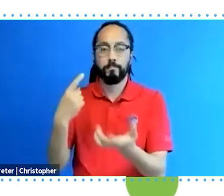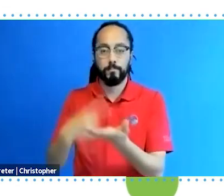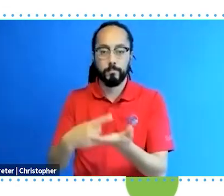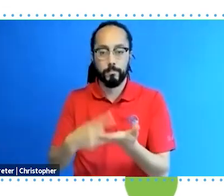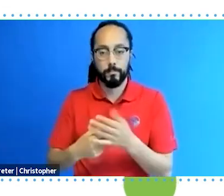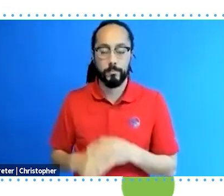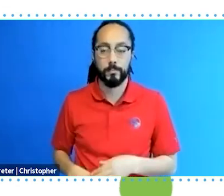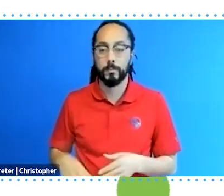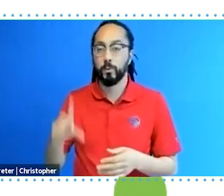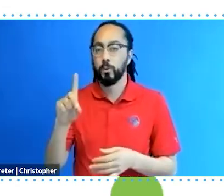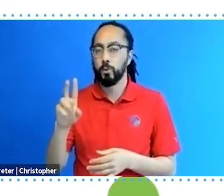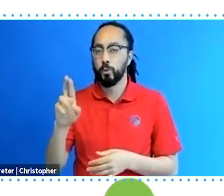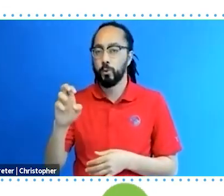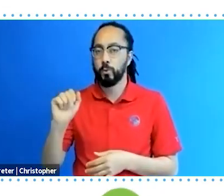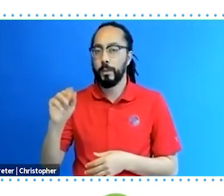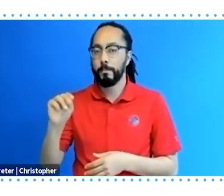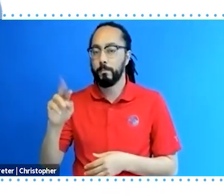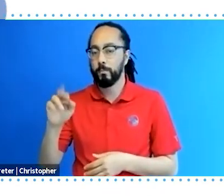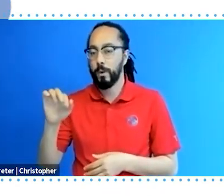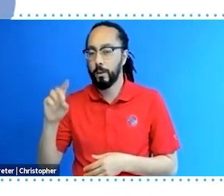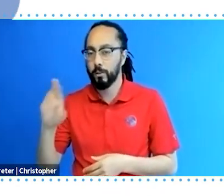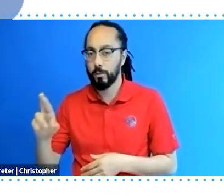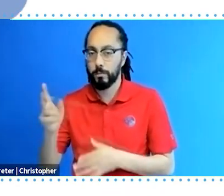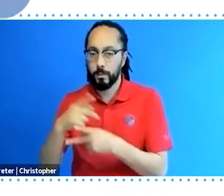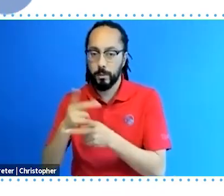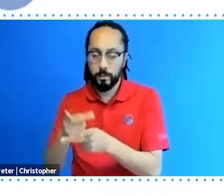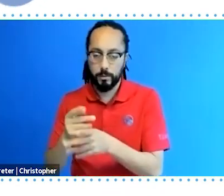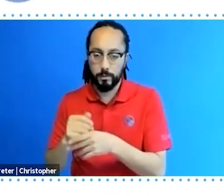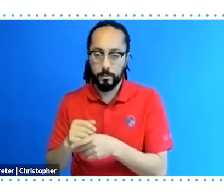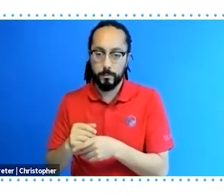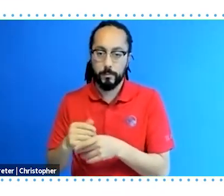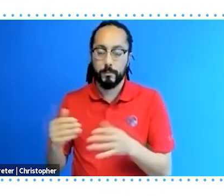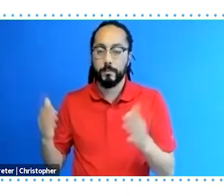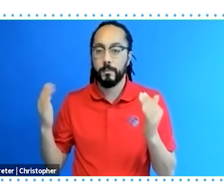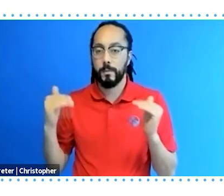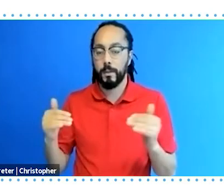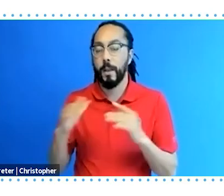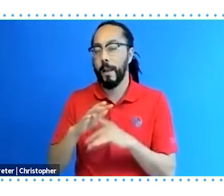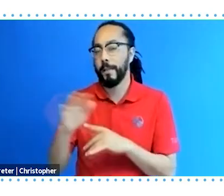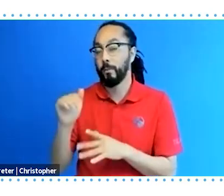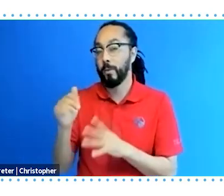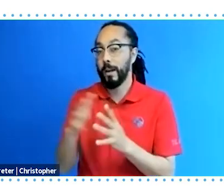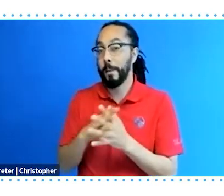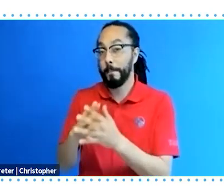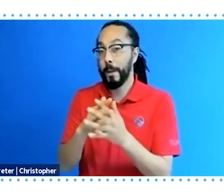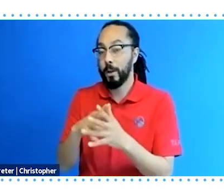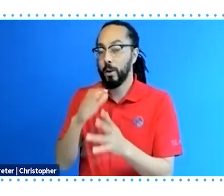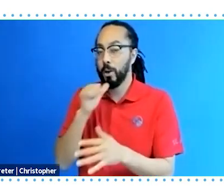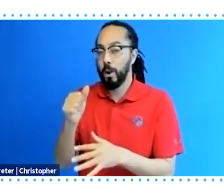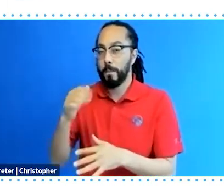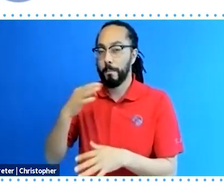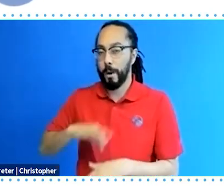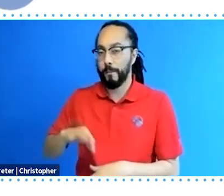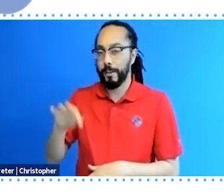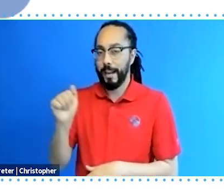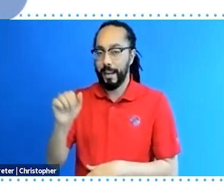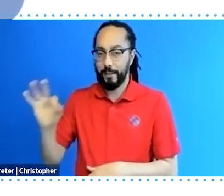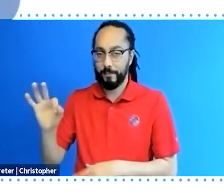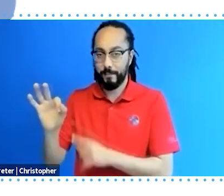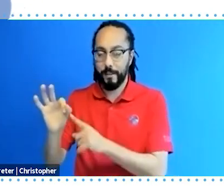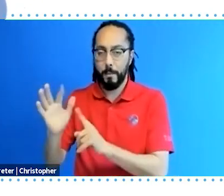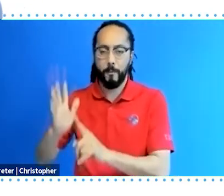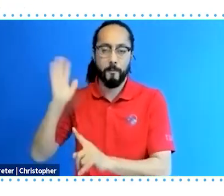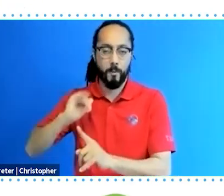their governance. Vule, who's a US blogger, nonprofit AF, which used to have a more salty title. Lots of